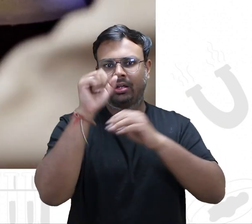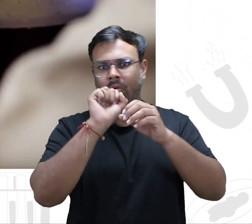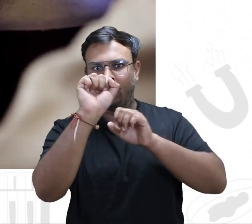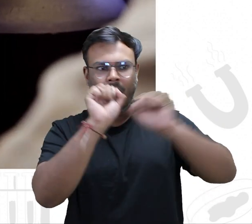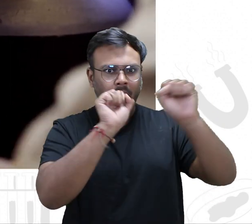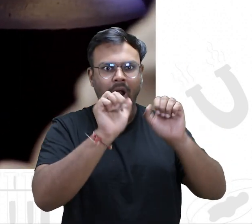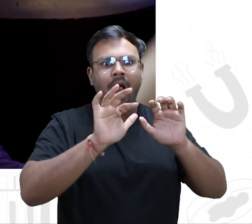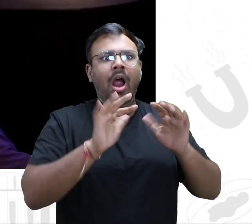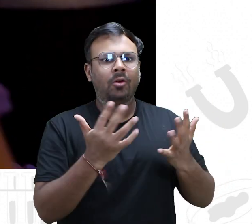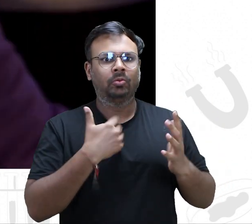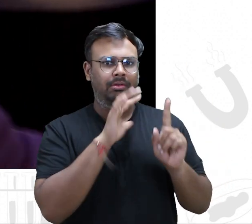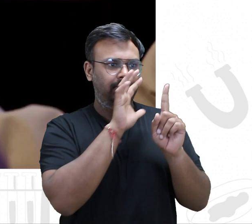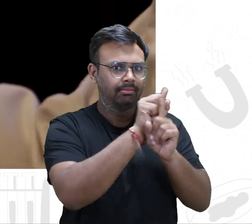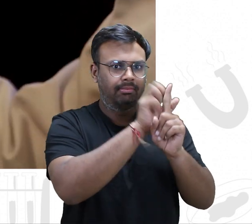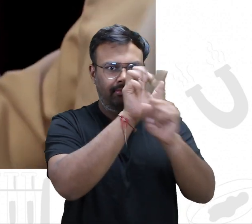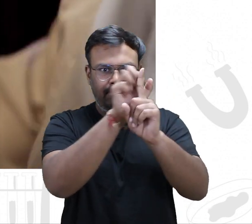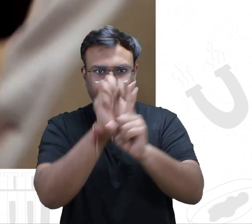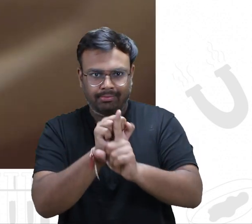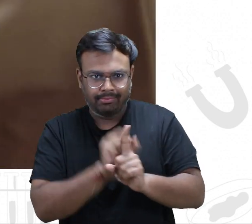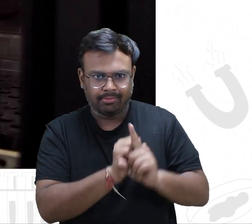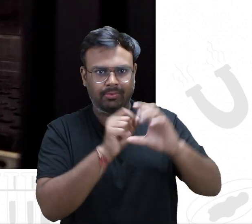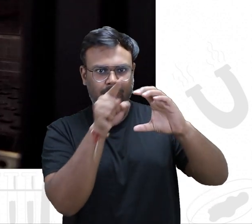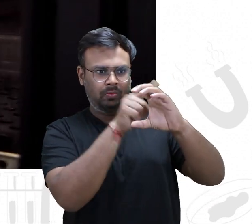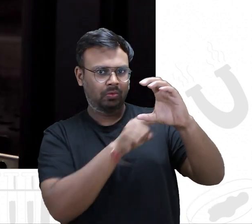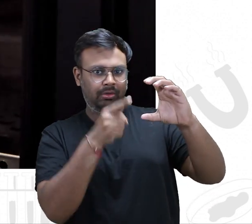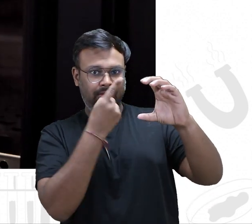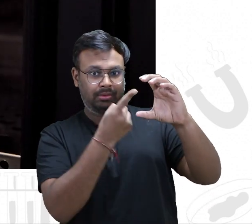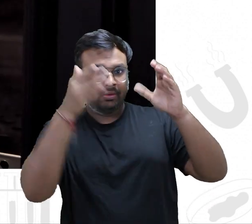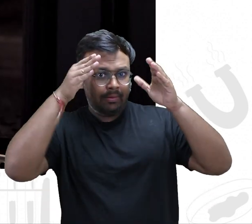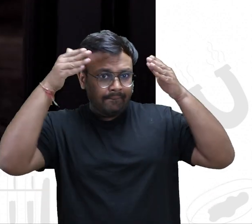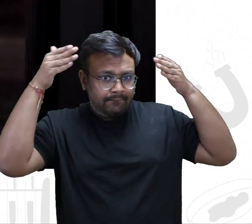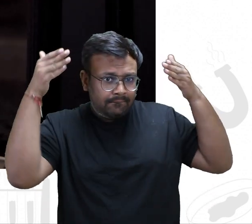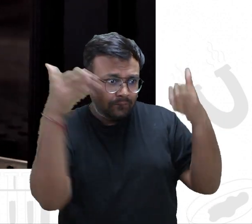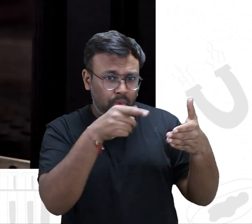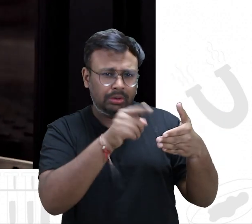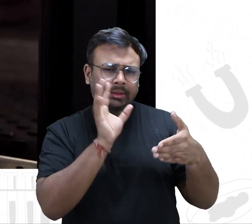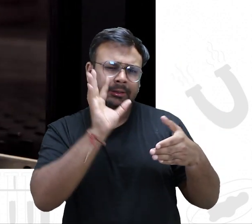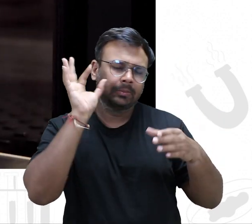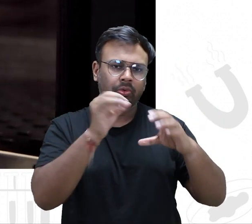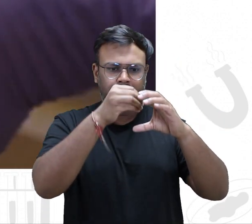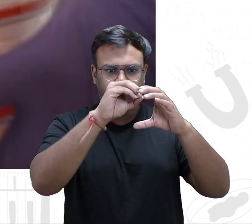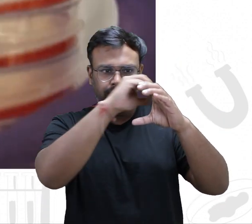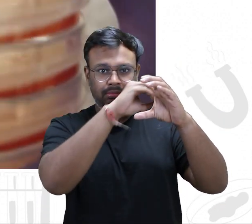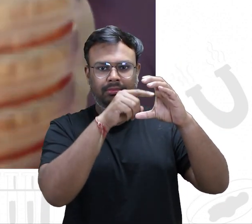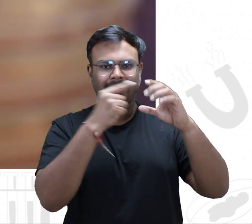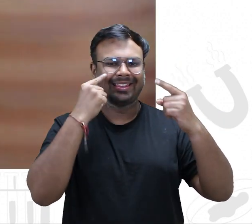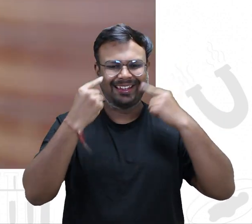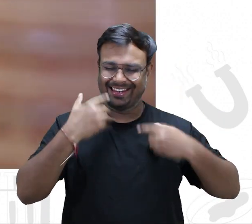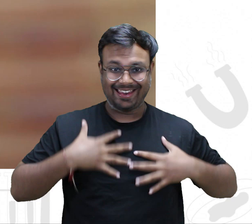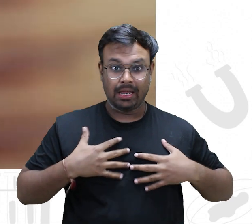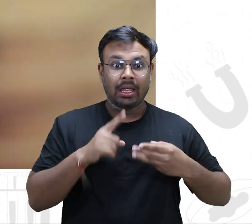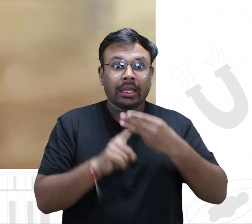To identify the metabolic nodes specific to each cell type, we are focusing on key metabolic regulators in